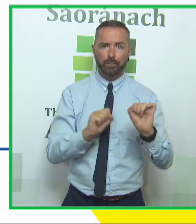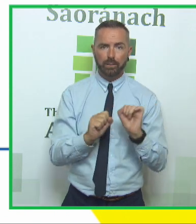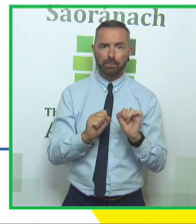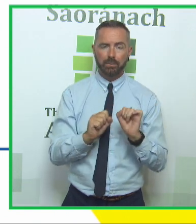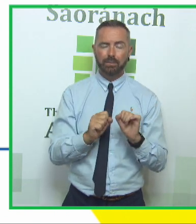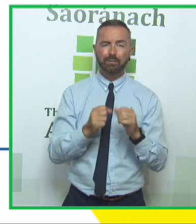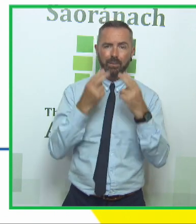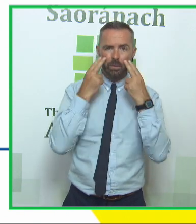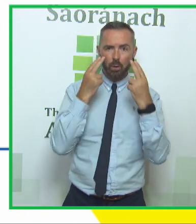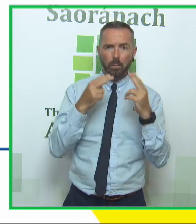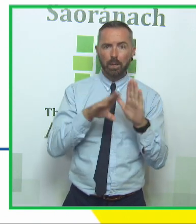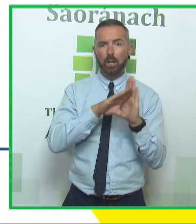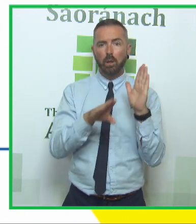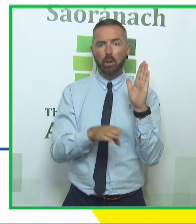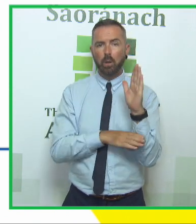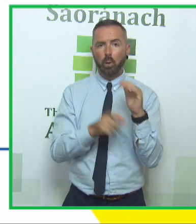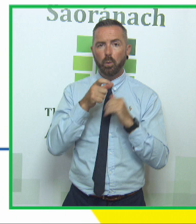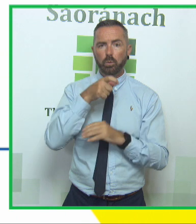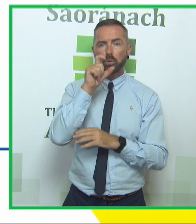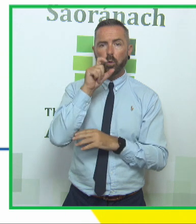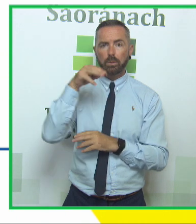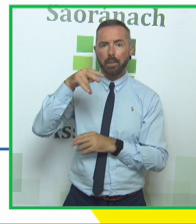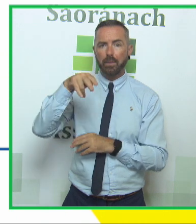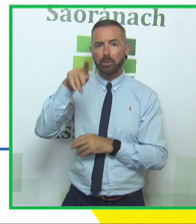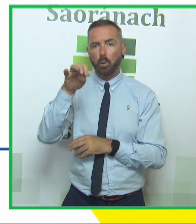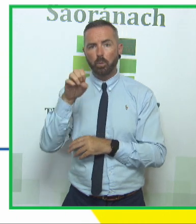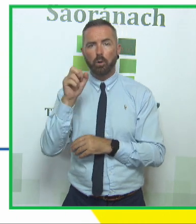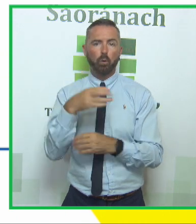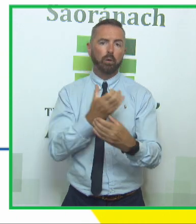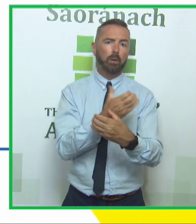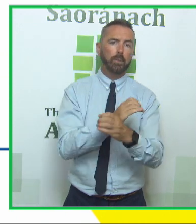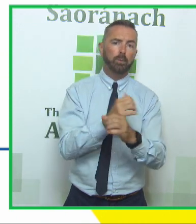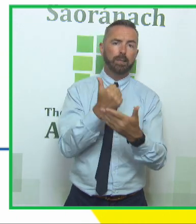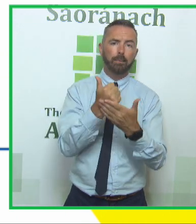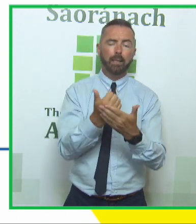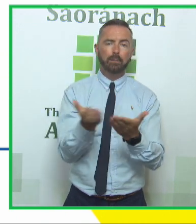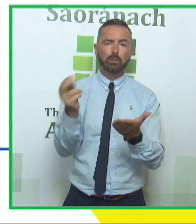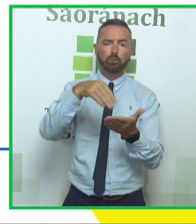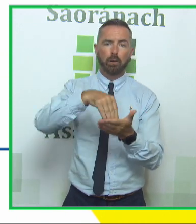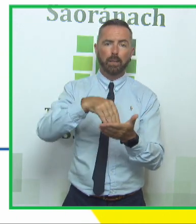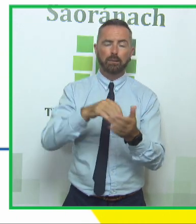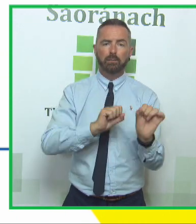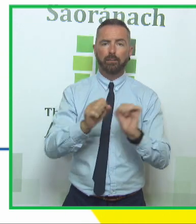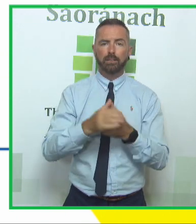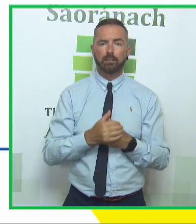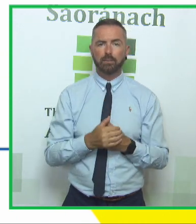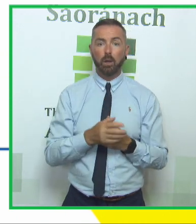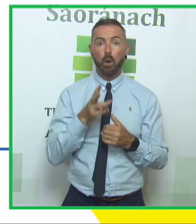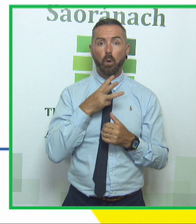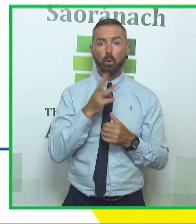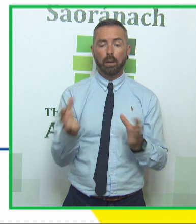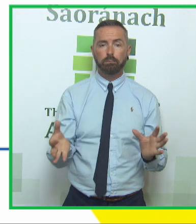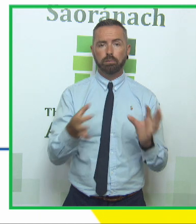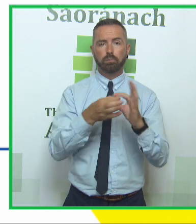that are typically low dose methadone or community-based drop-in services. Once referred to a service, the